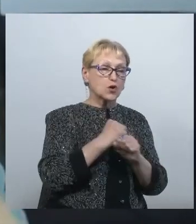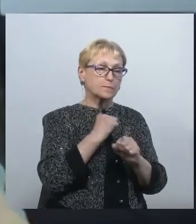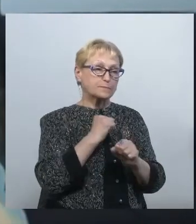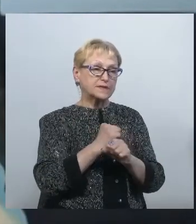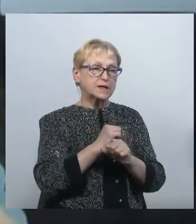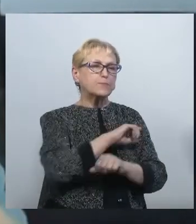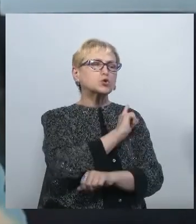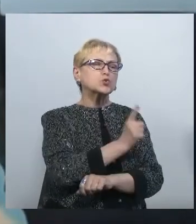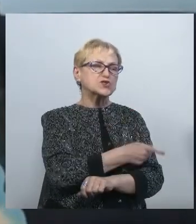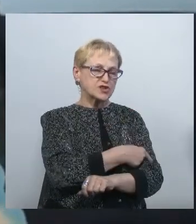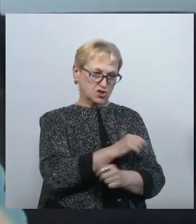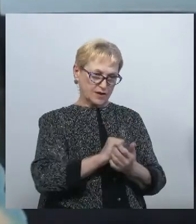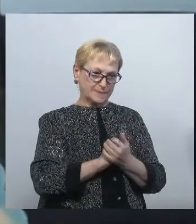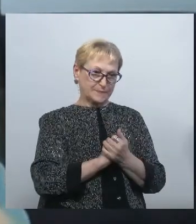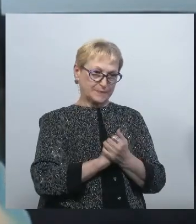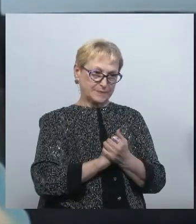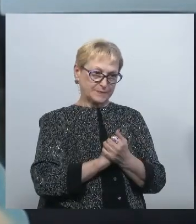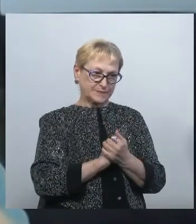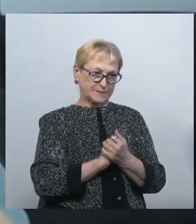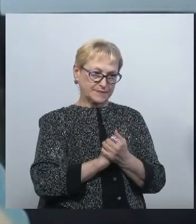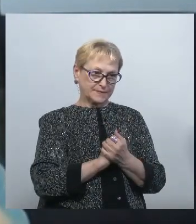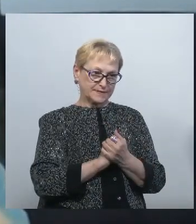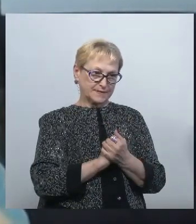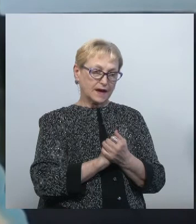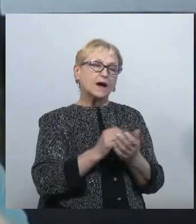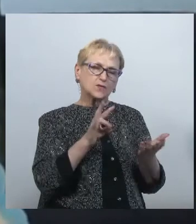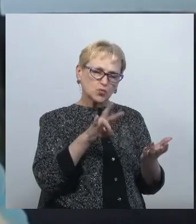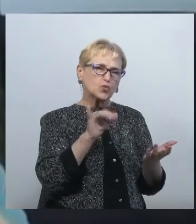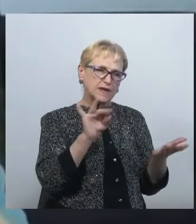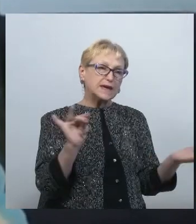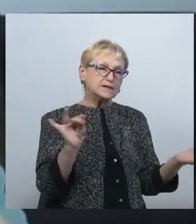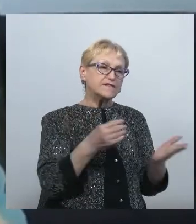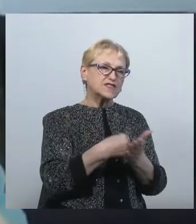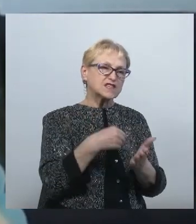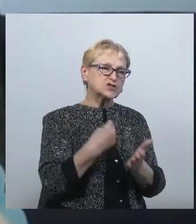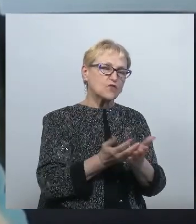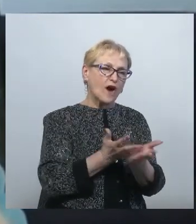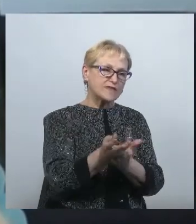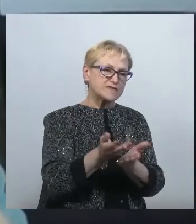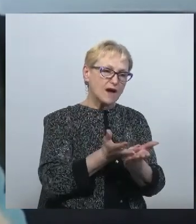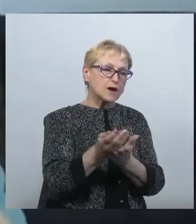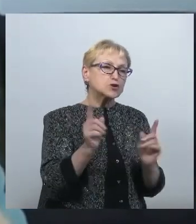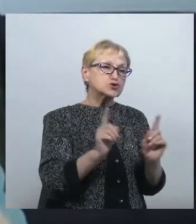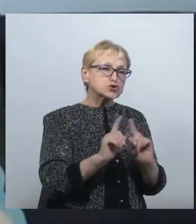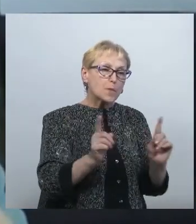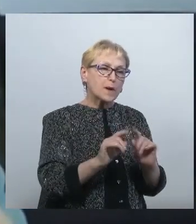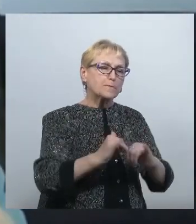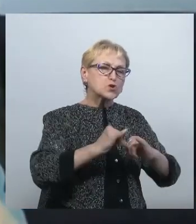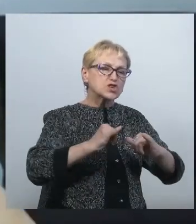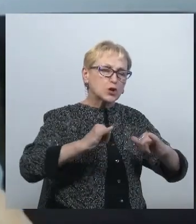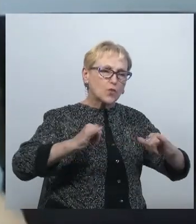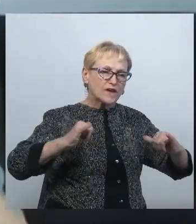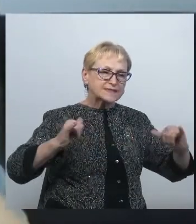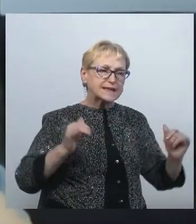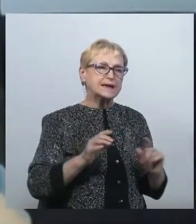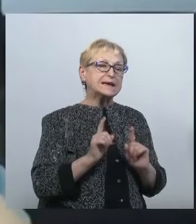But it can be done better. But all is lacking is financing, yes,